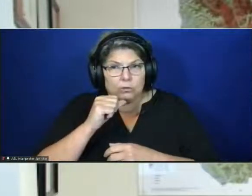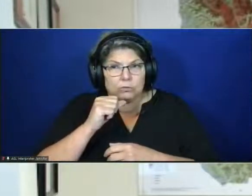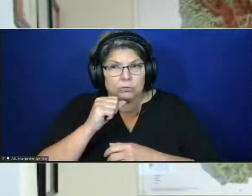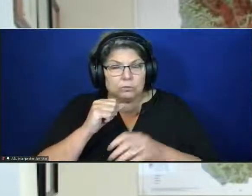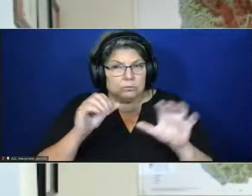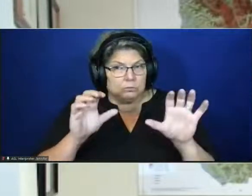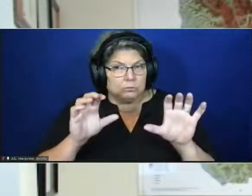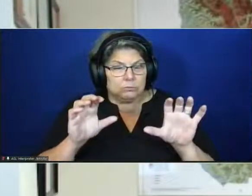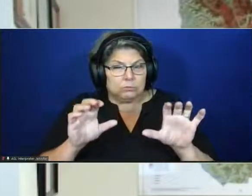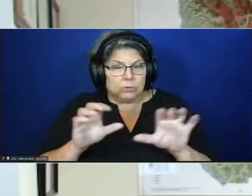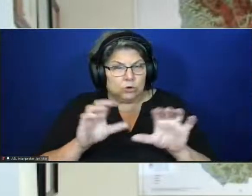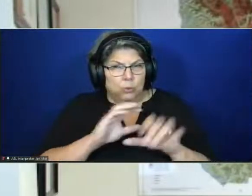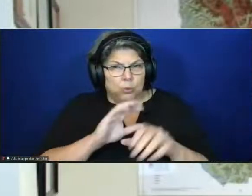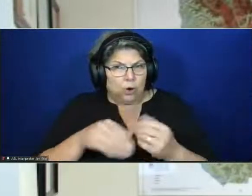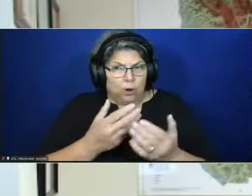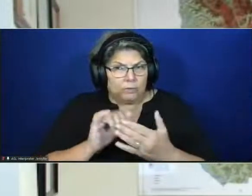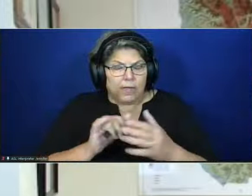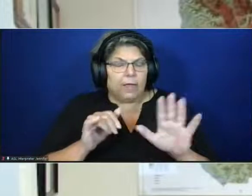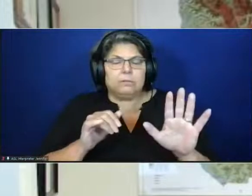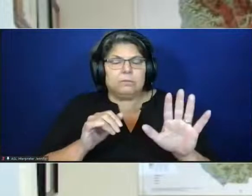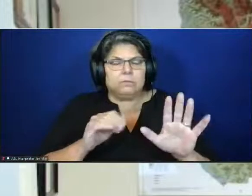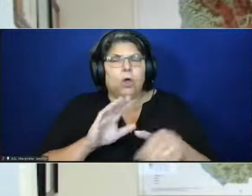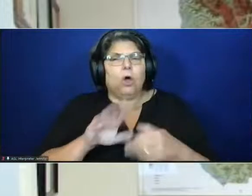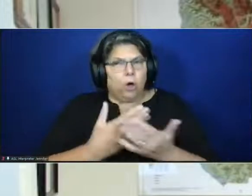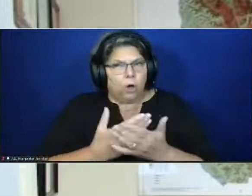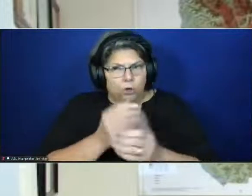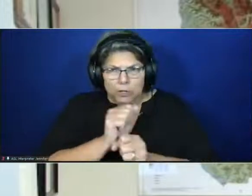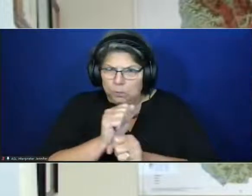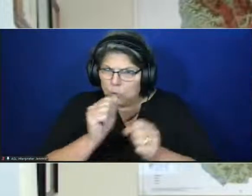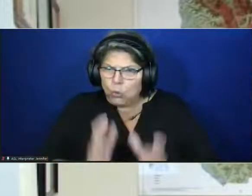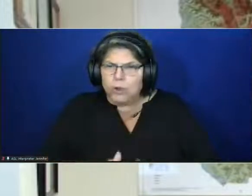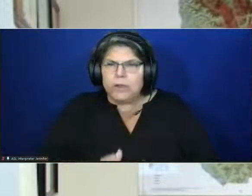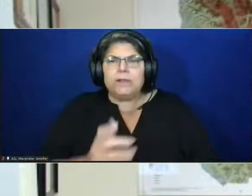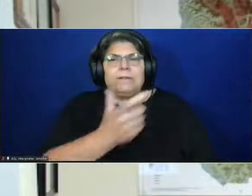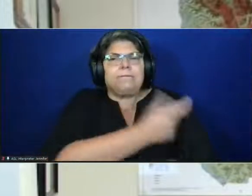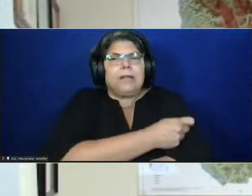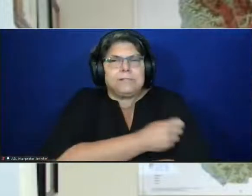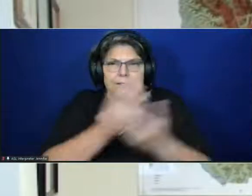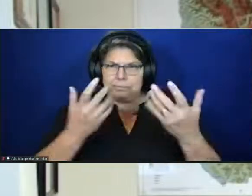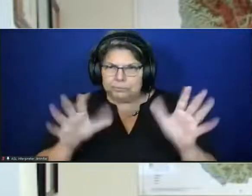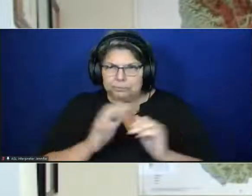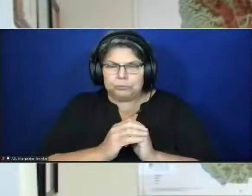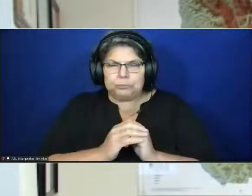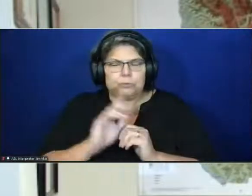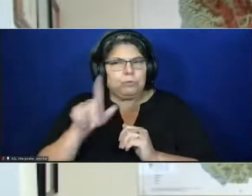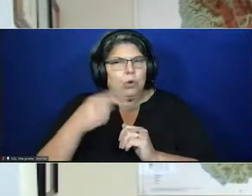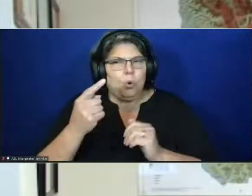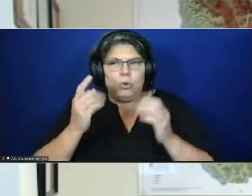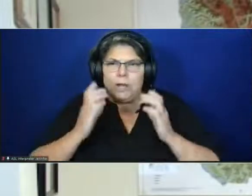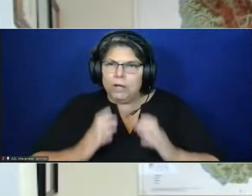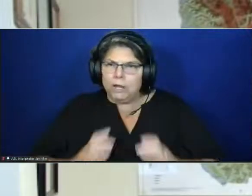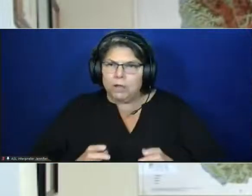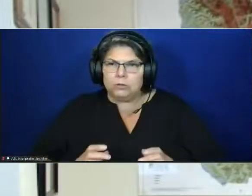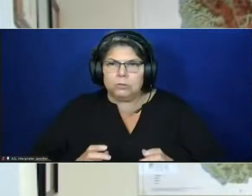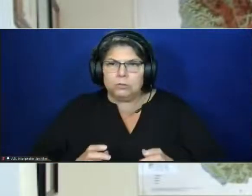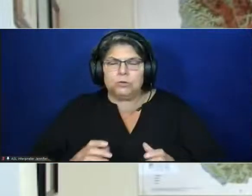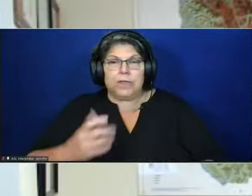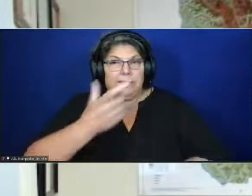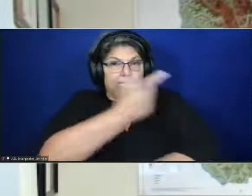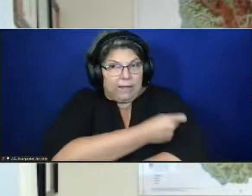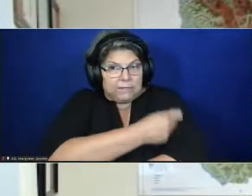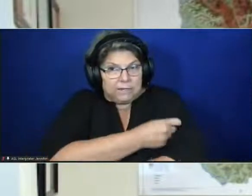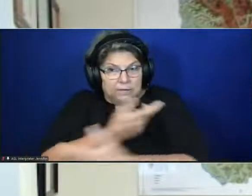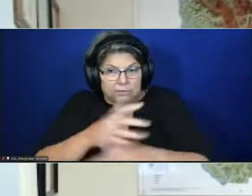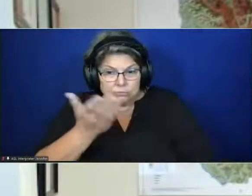words, the employees are vaccinated and only people who are vaccinated are allowed inside